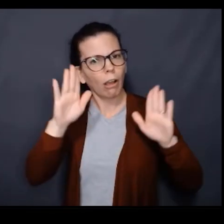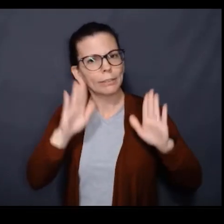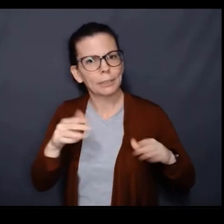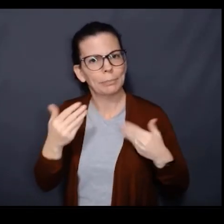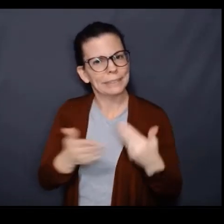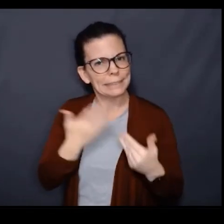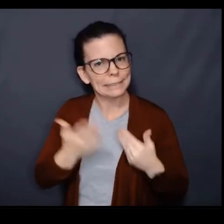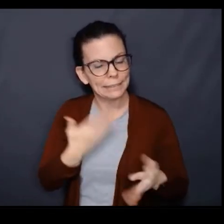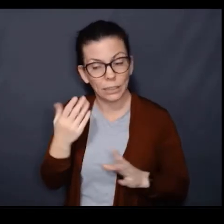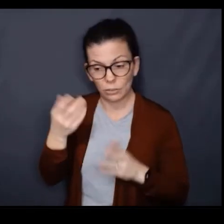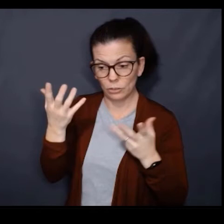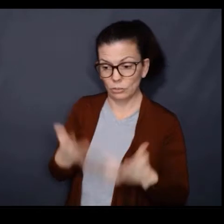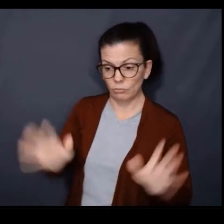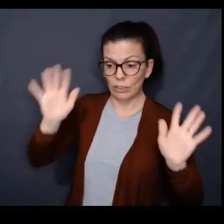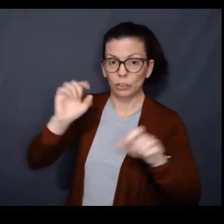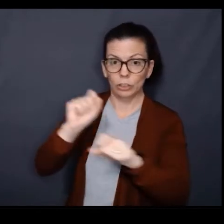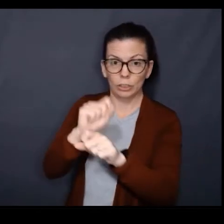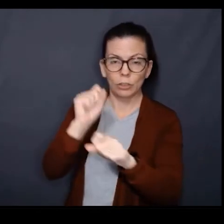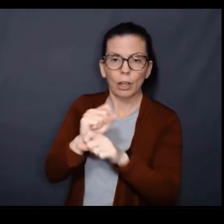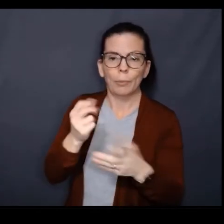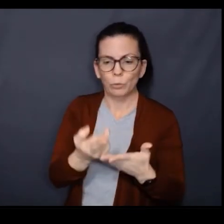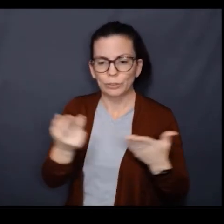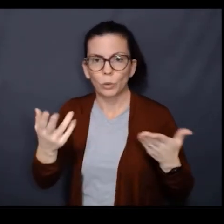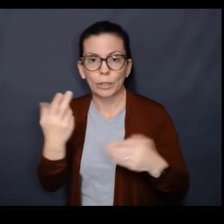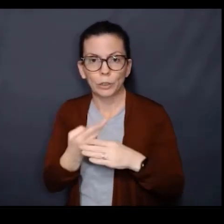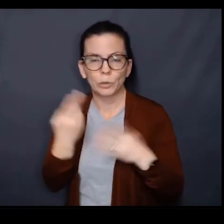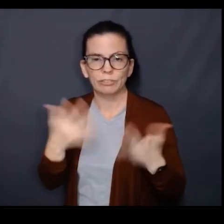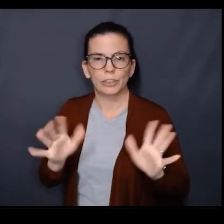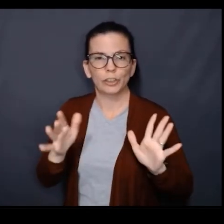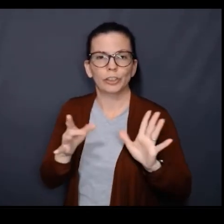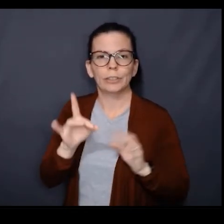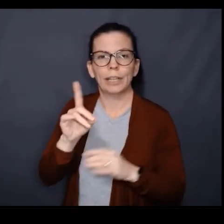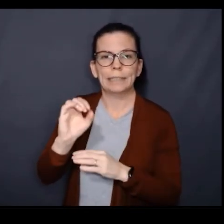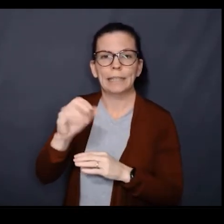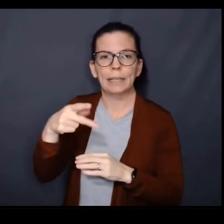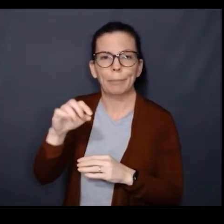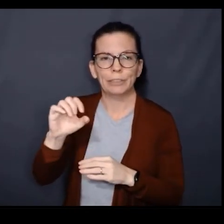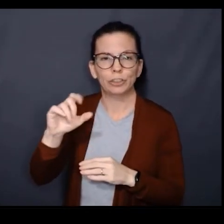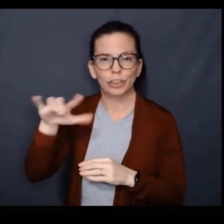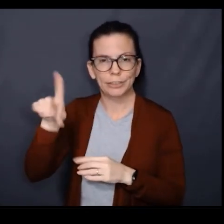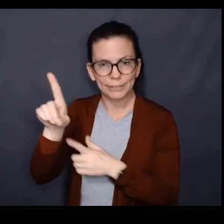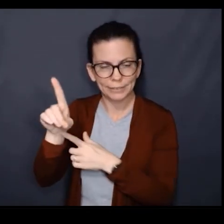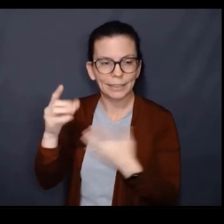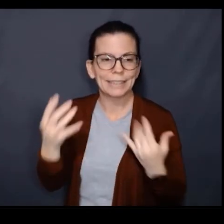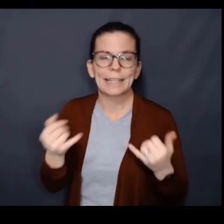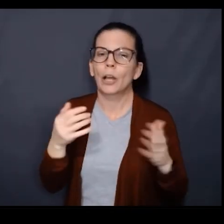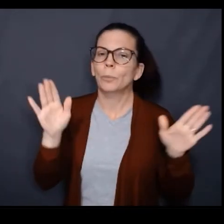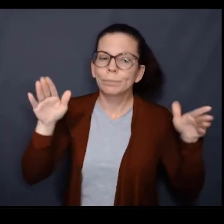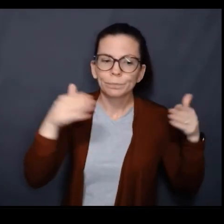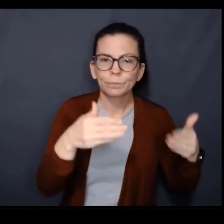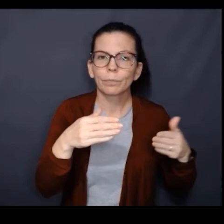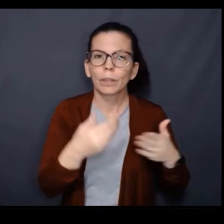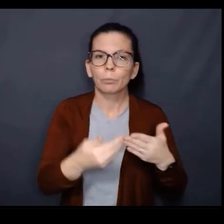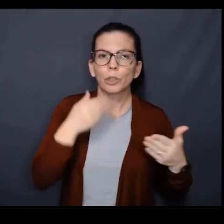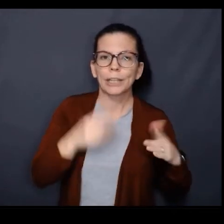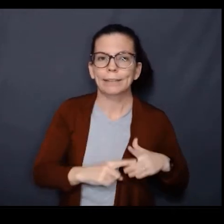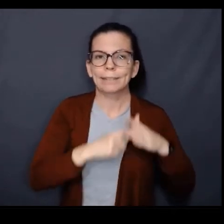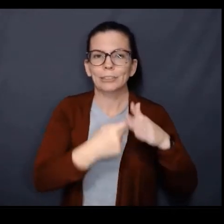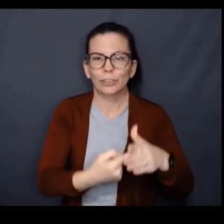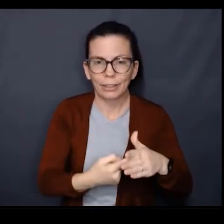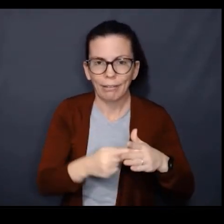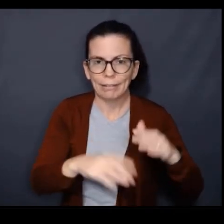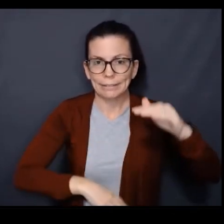records. Awesome! That was pretty easy. When the job is done, the resources you used are automatically decommissioned. Now, let's talk a little bit